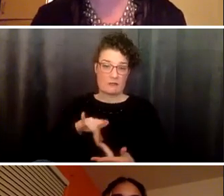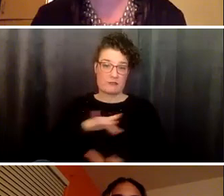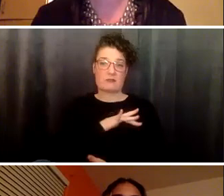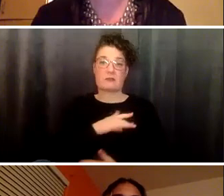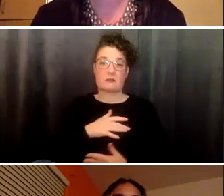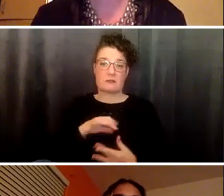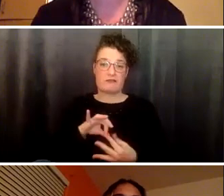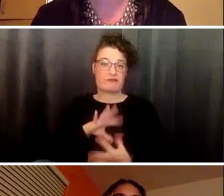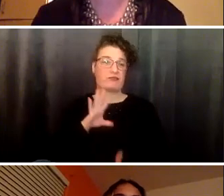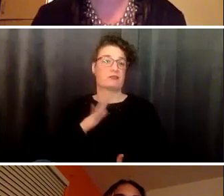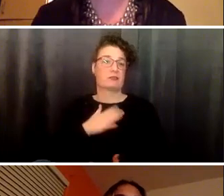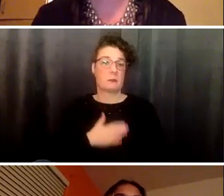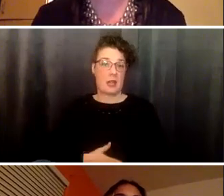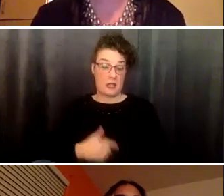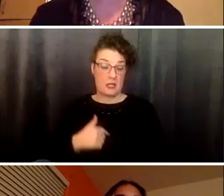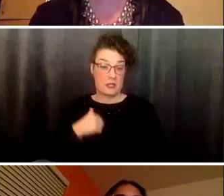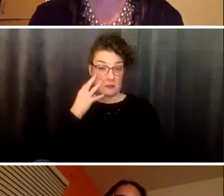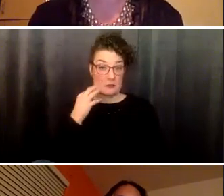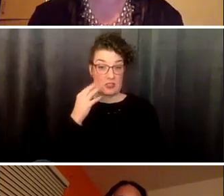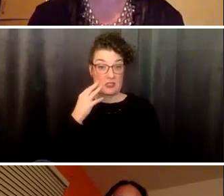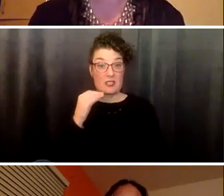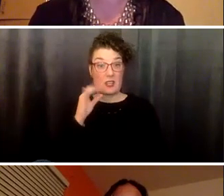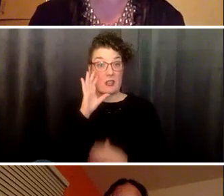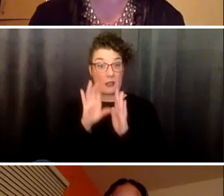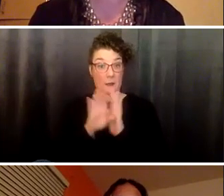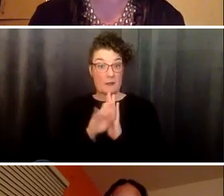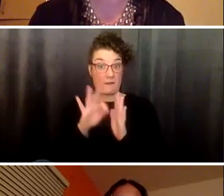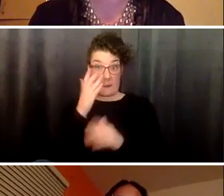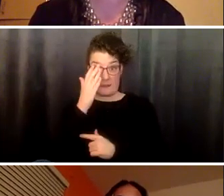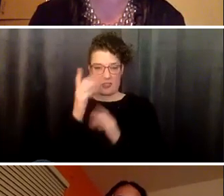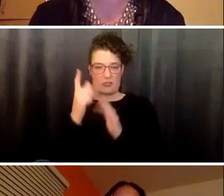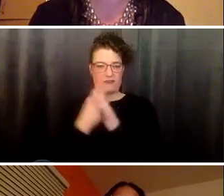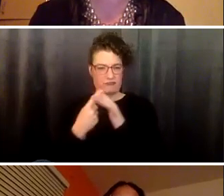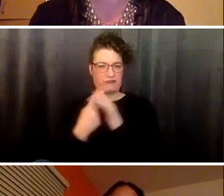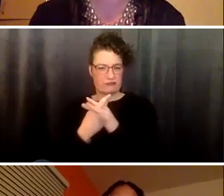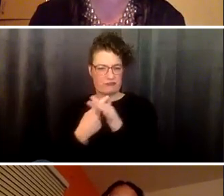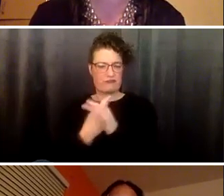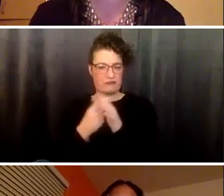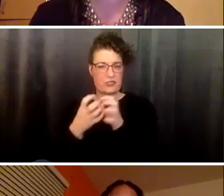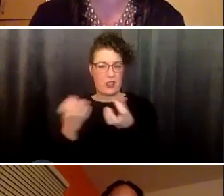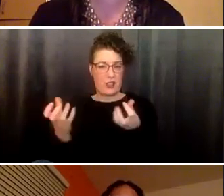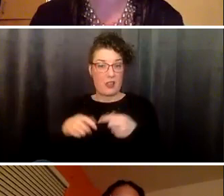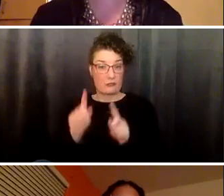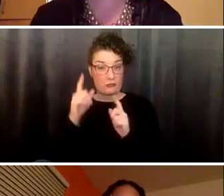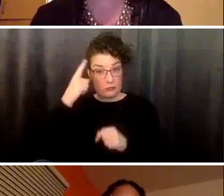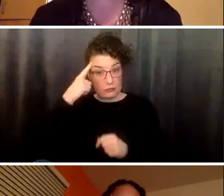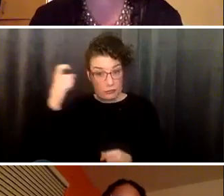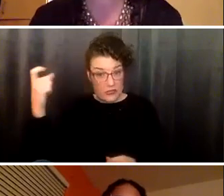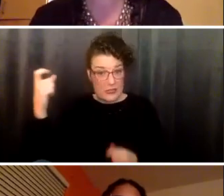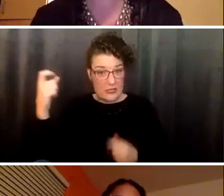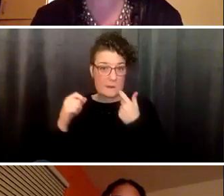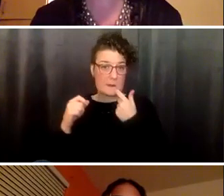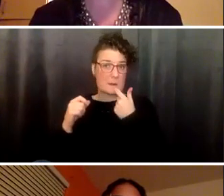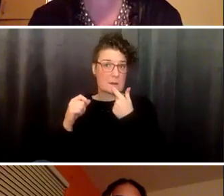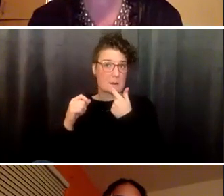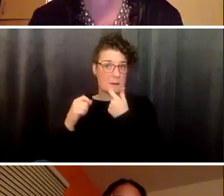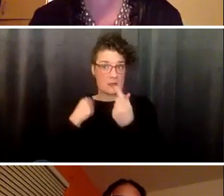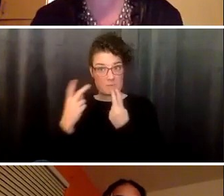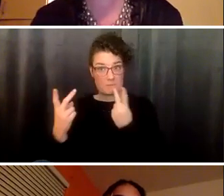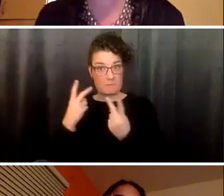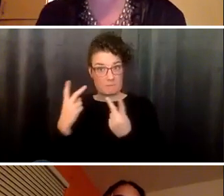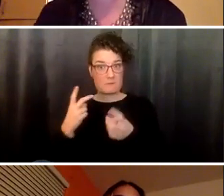And the image of the mirror had been coming to me a lot. It'd been coming to me in dreams. It was just, I was noticing it a